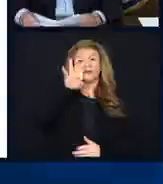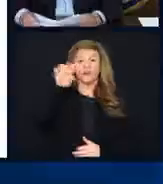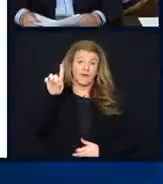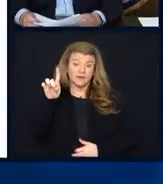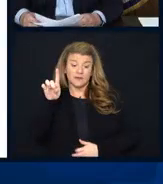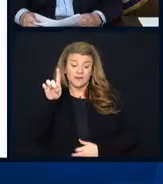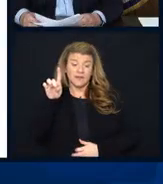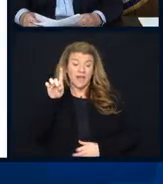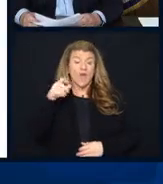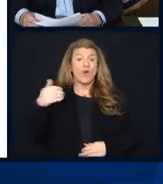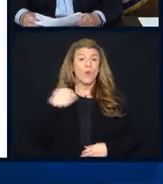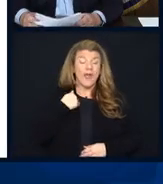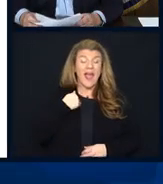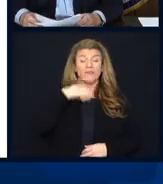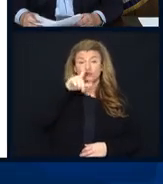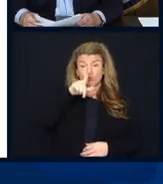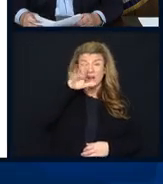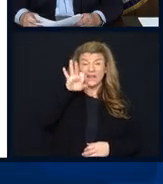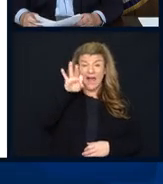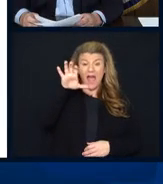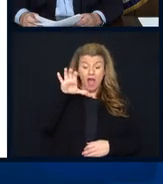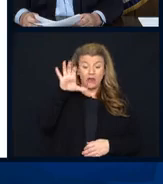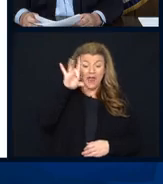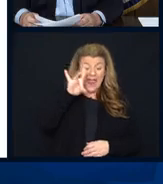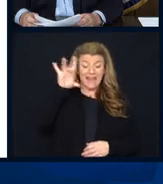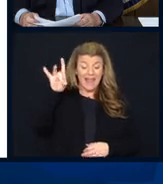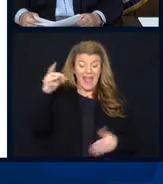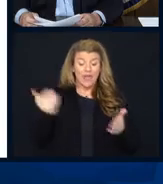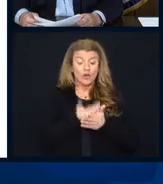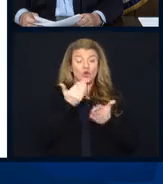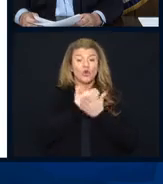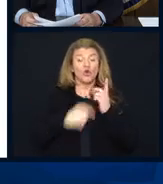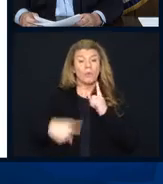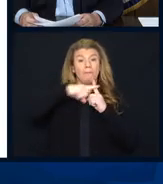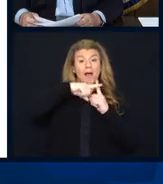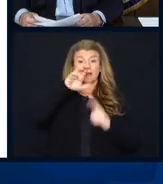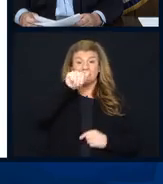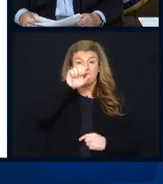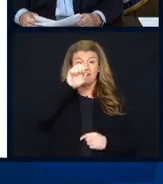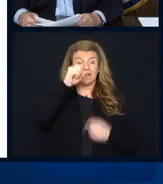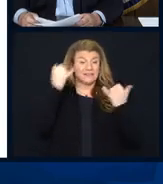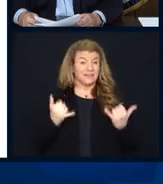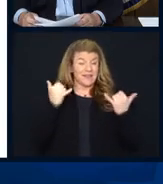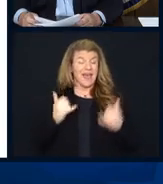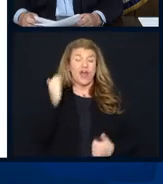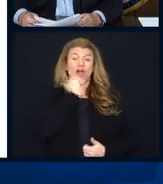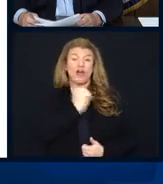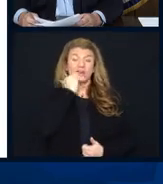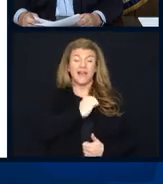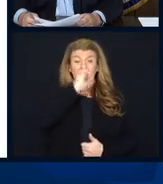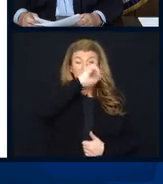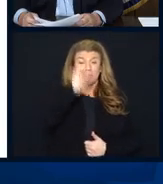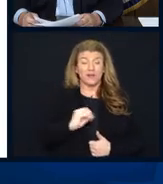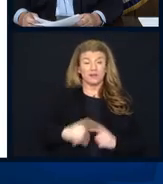11,491. We have 2,988 new positive cases today. Our daily positivity rate